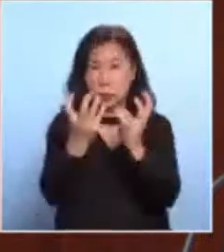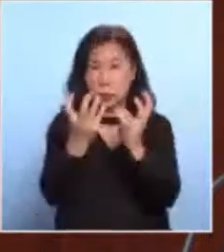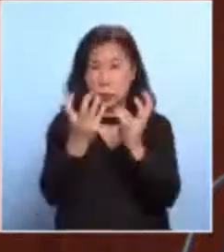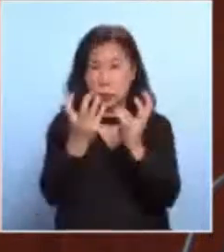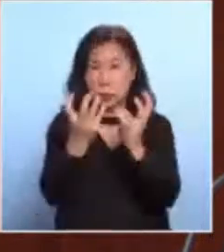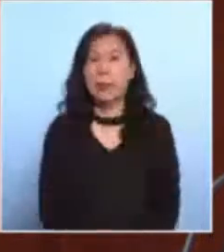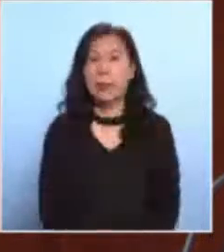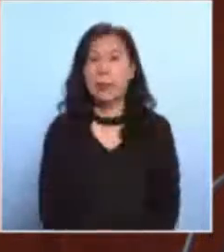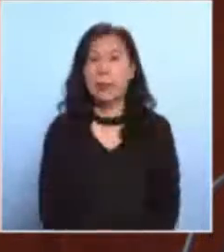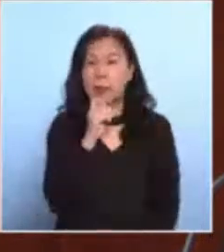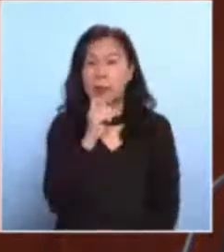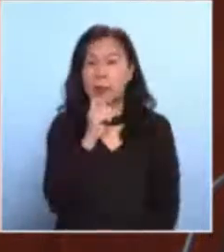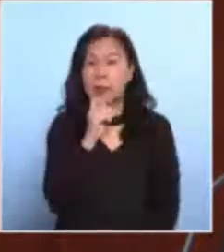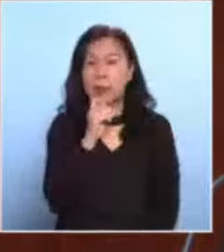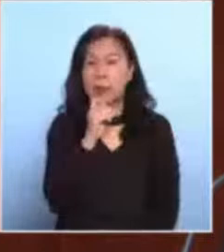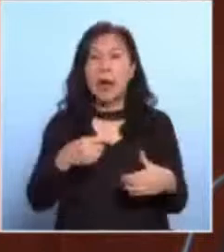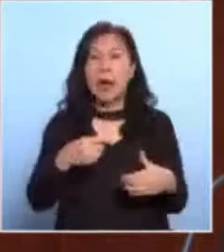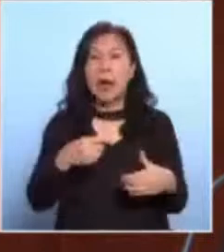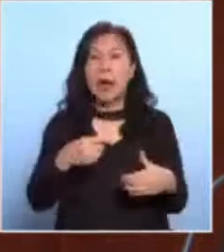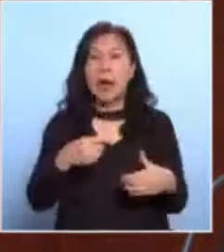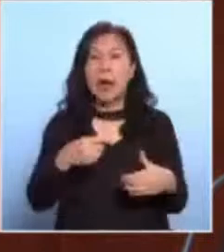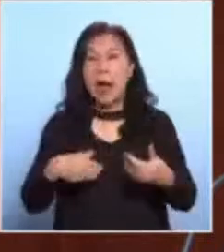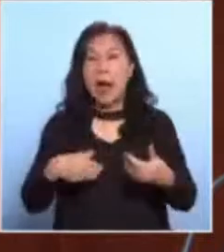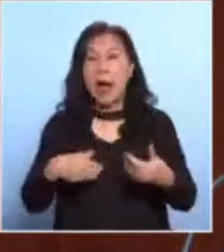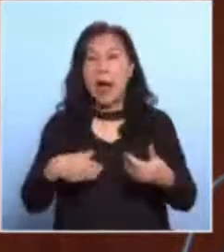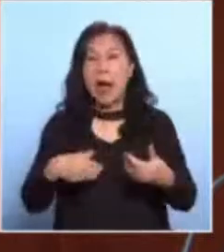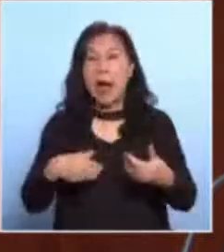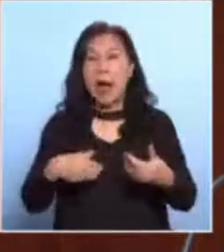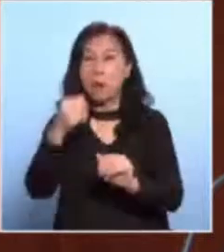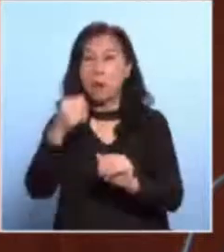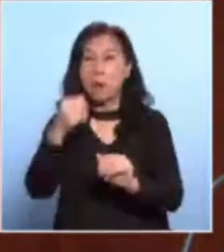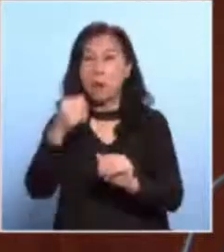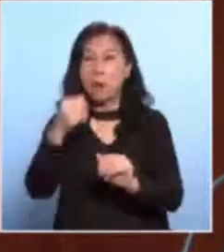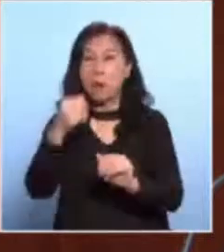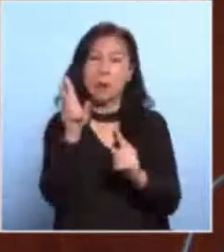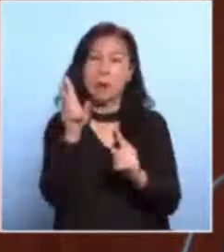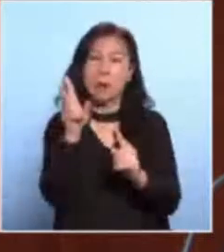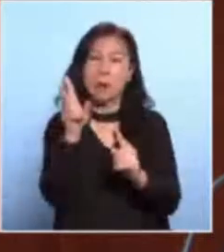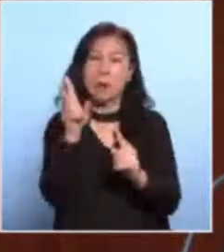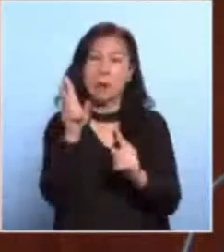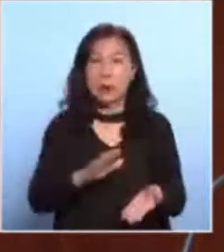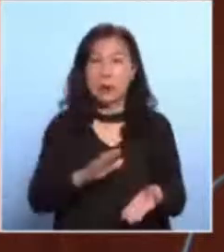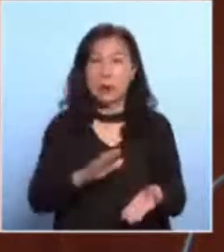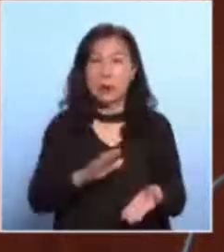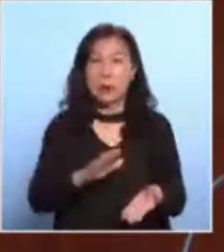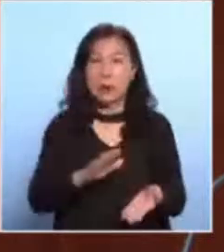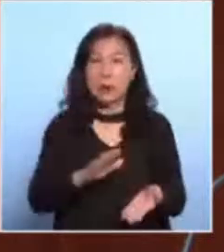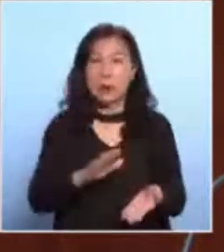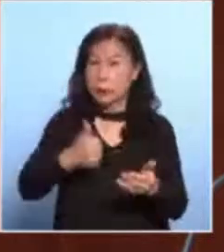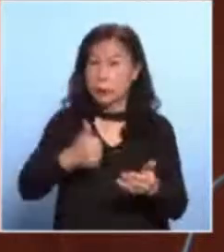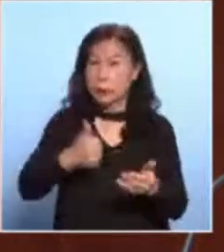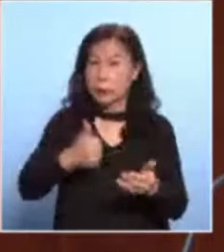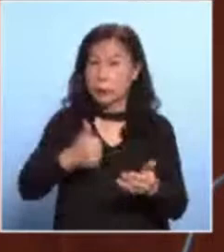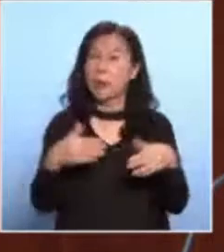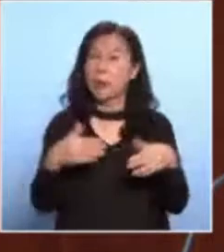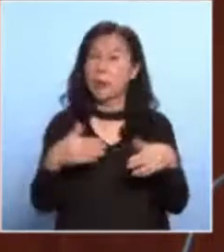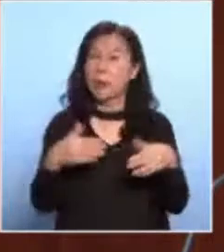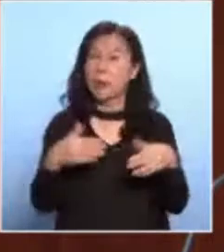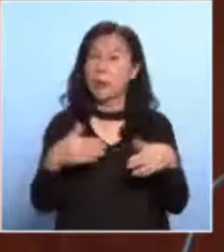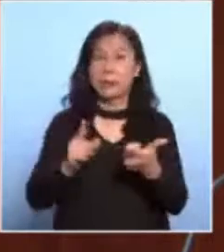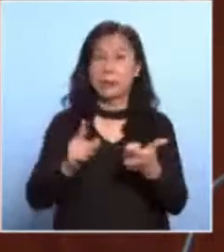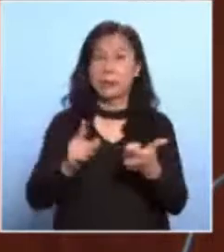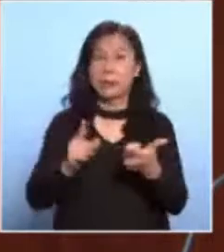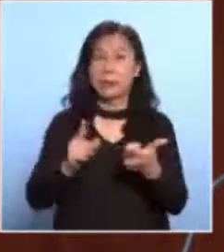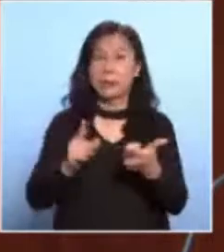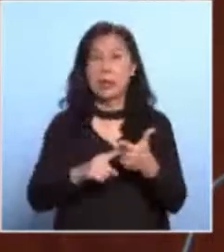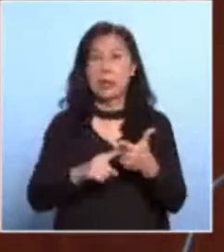for such products and services as medical and healthcare, leisure and recreation, and home and personal care